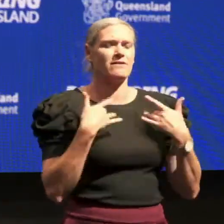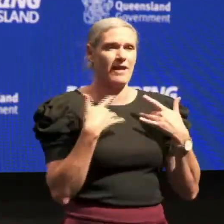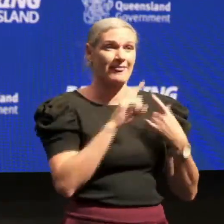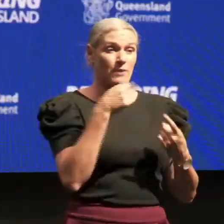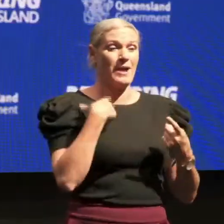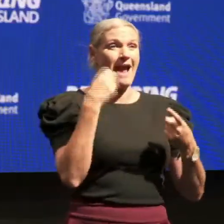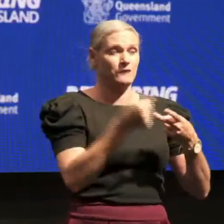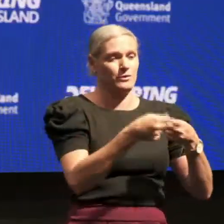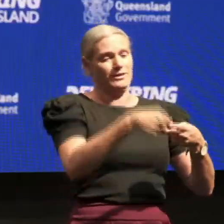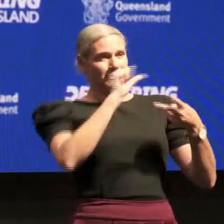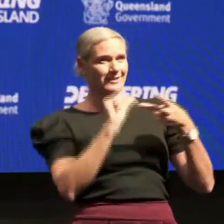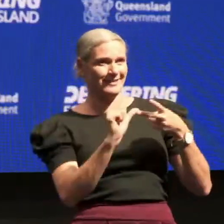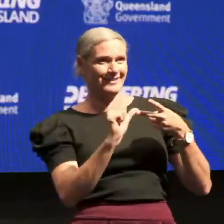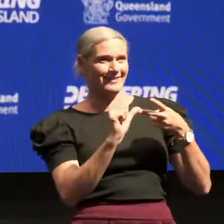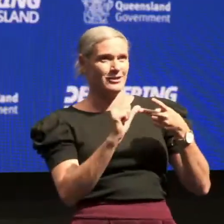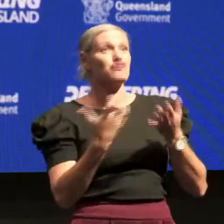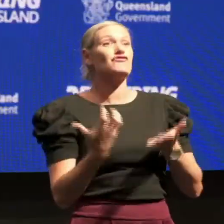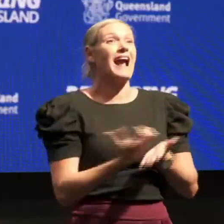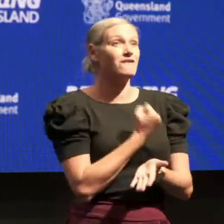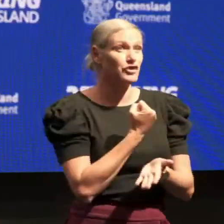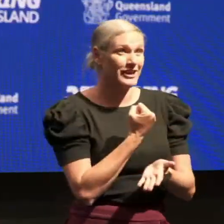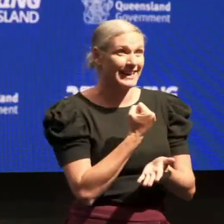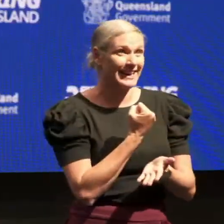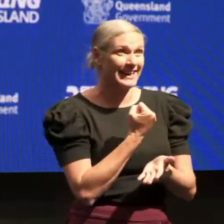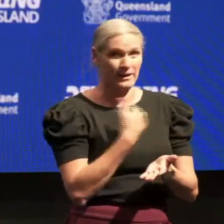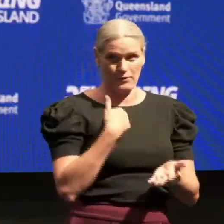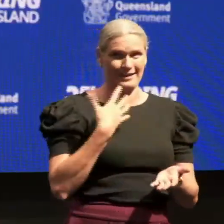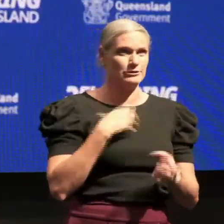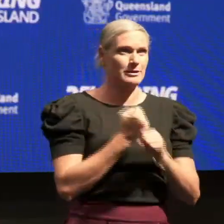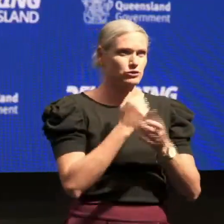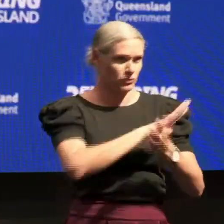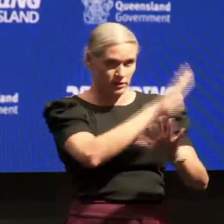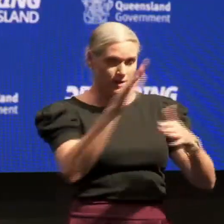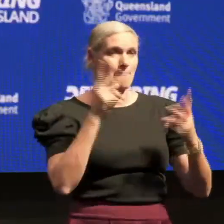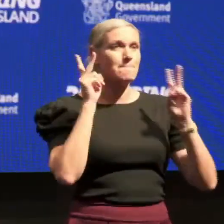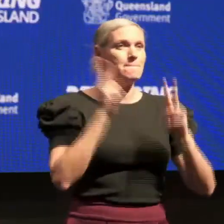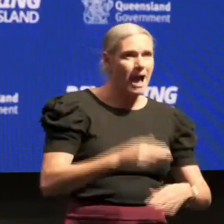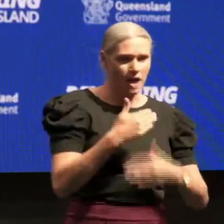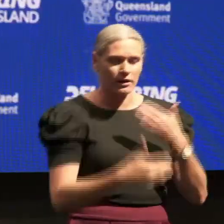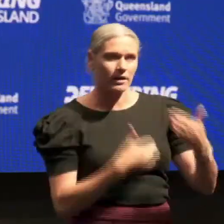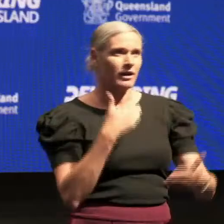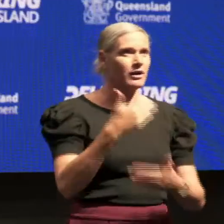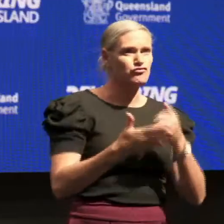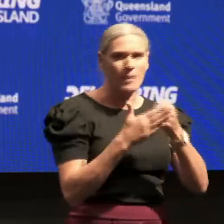flick the switch and go from response to recovery, to get people back on their feet, to repair things that need